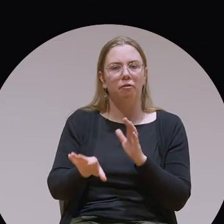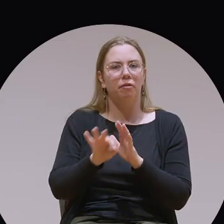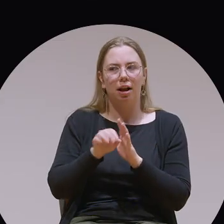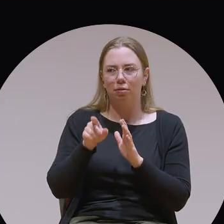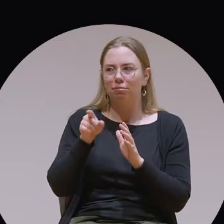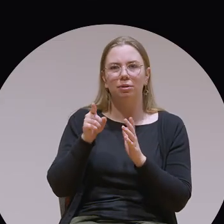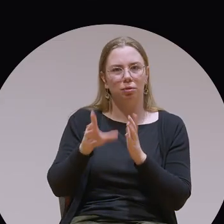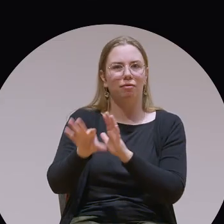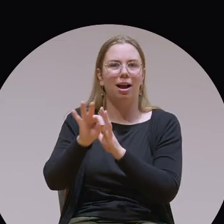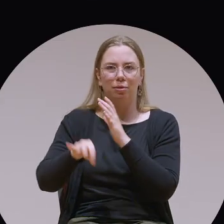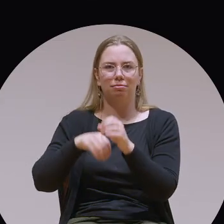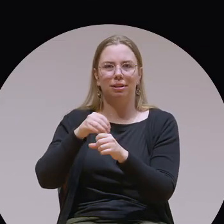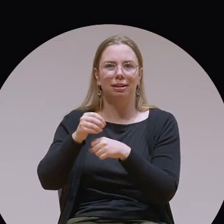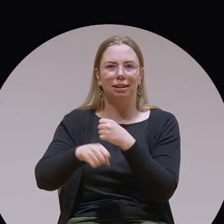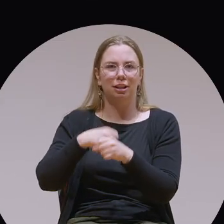in